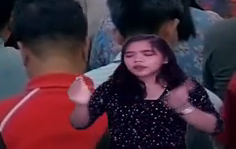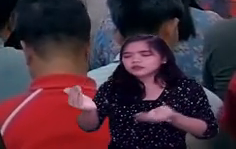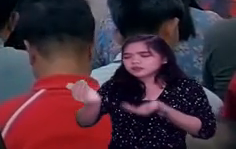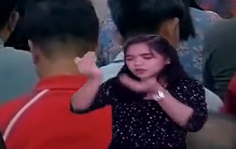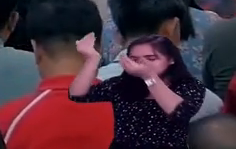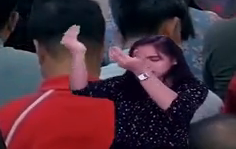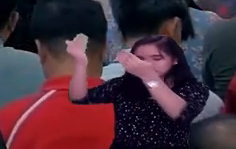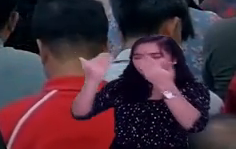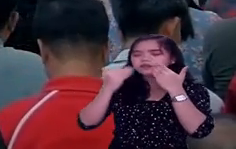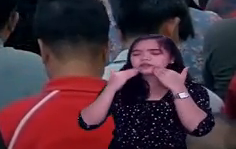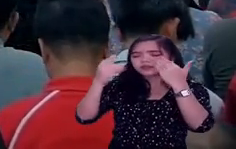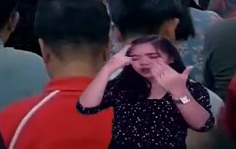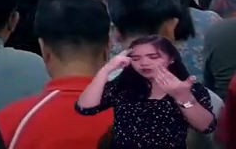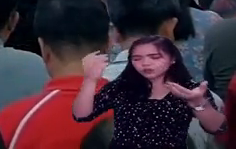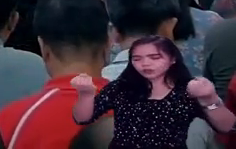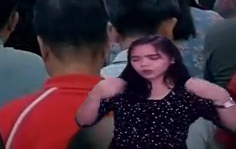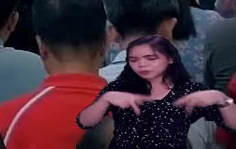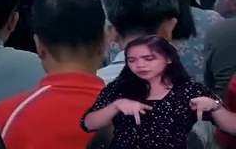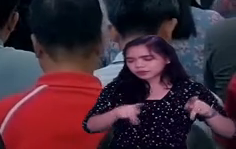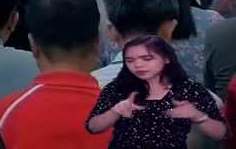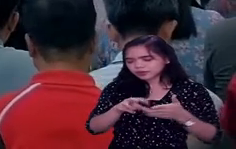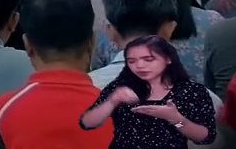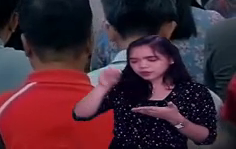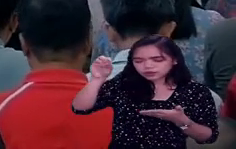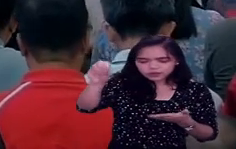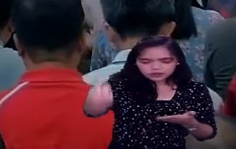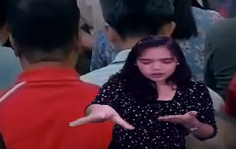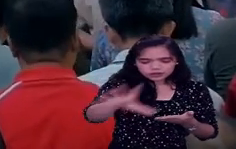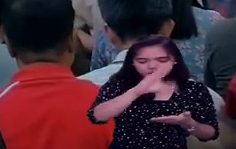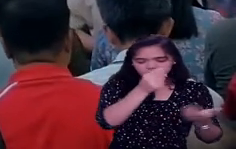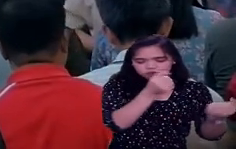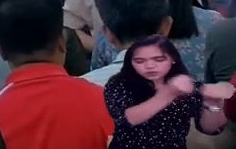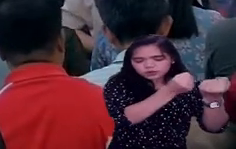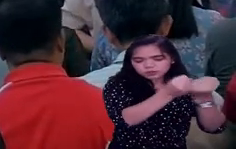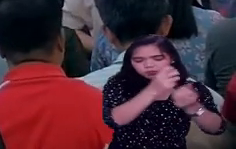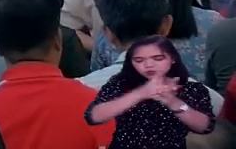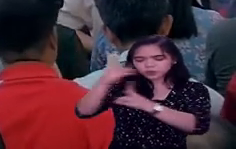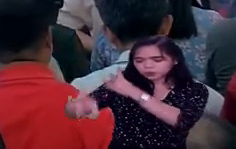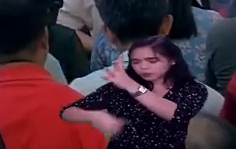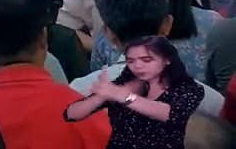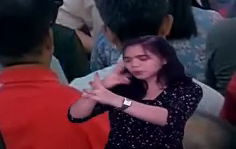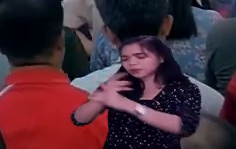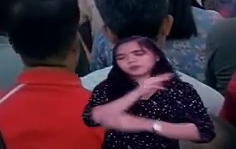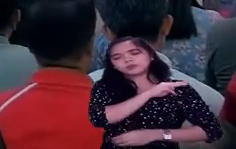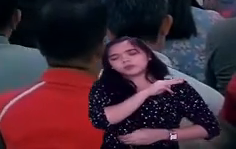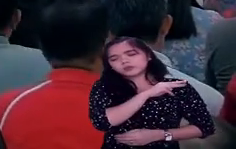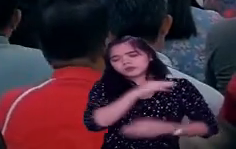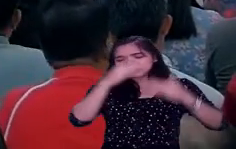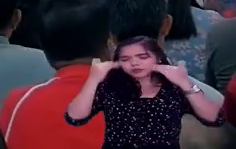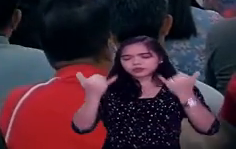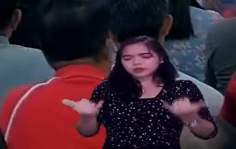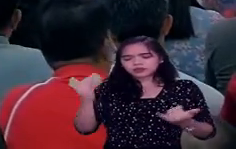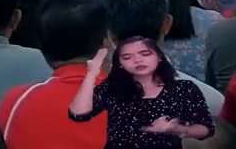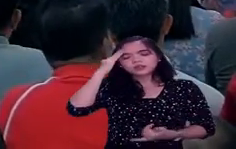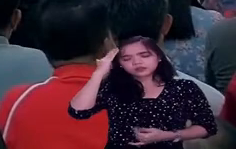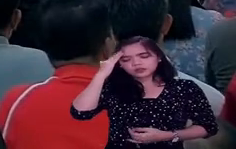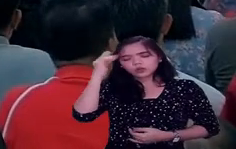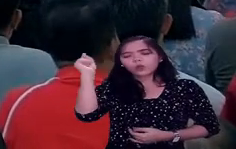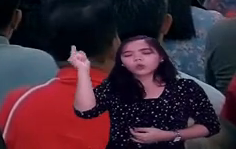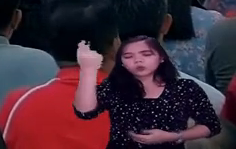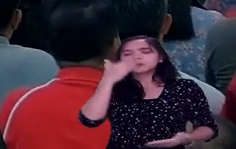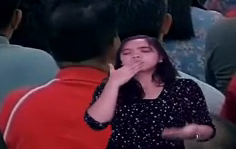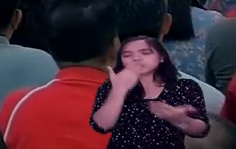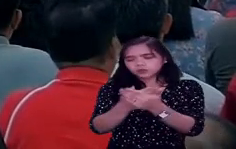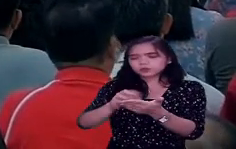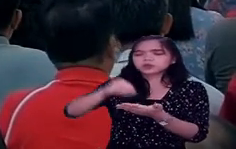offering, Lord. We thank you for the privilege to give to support world missions. Lord, we know it's the only investment